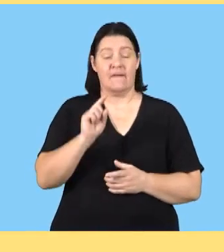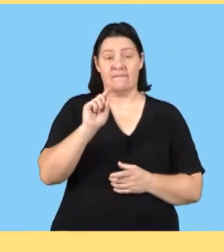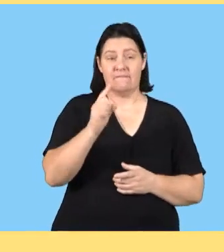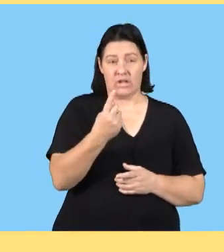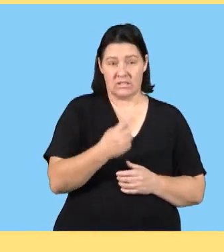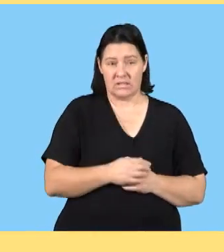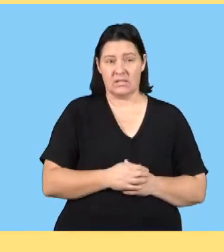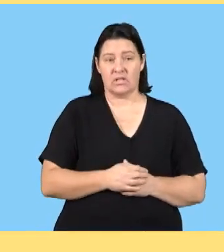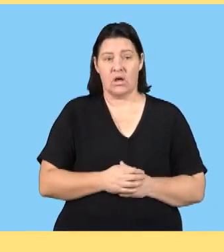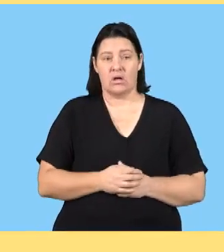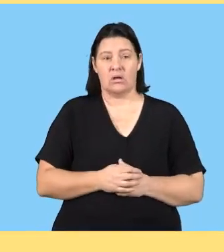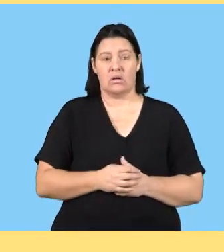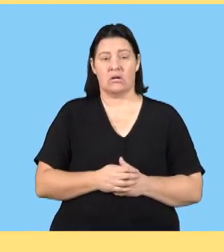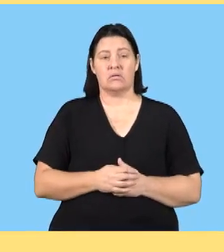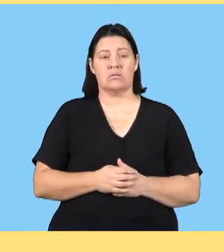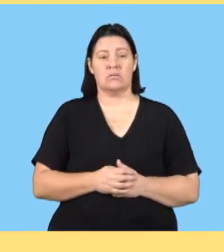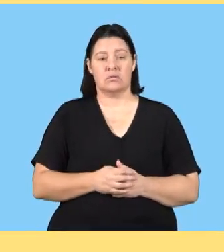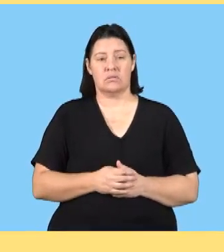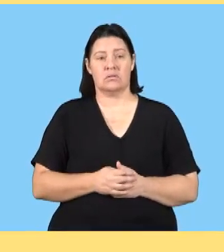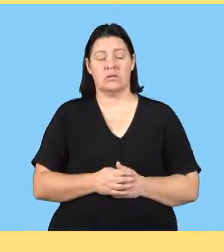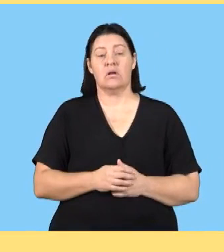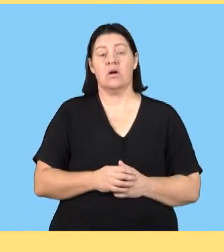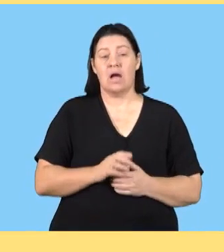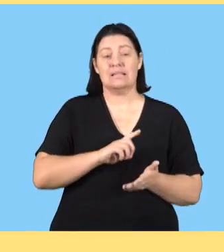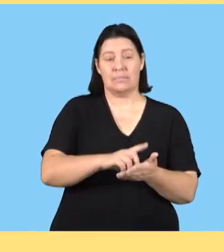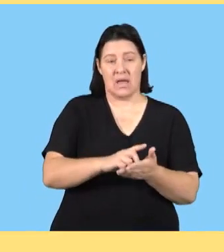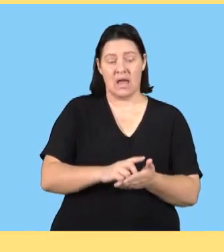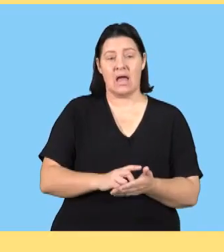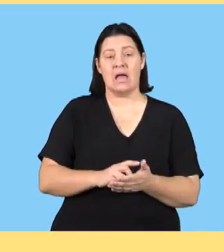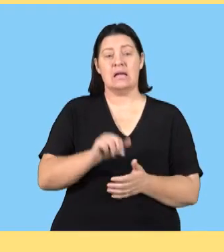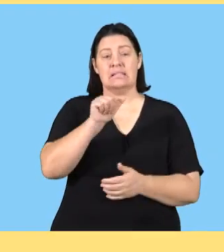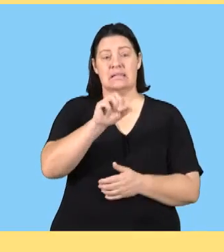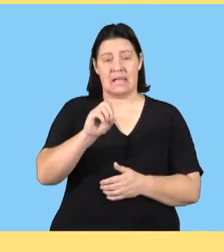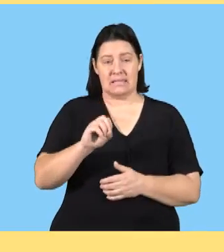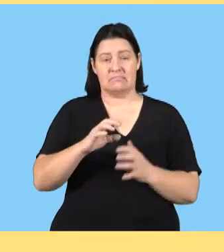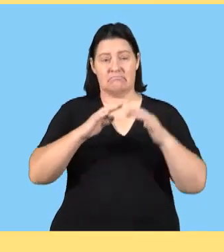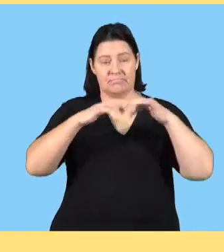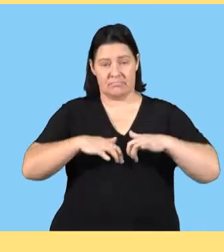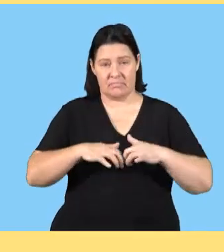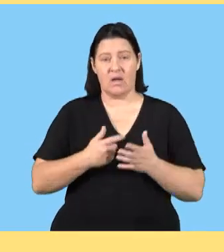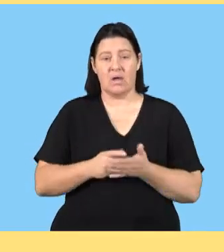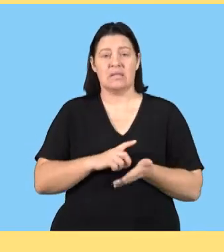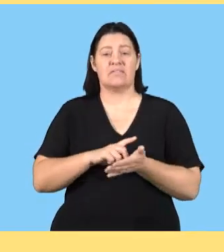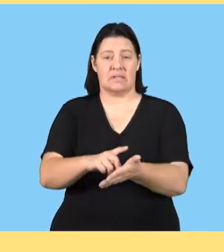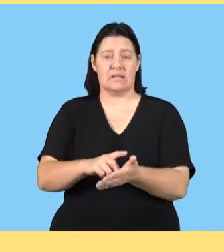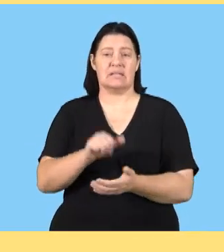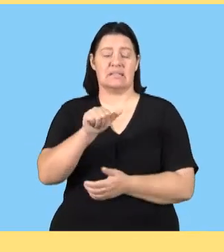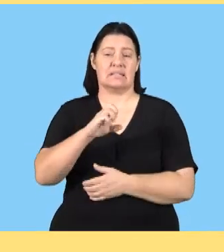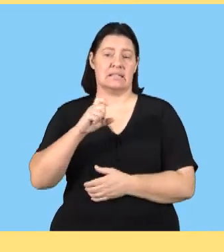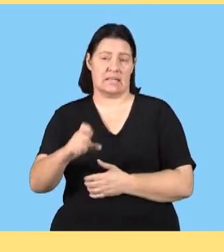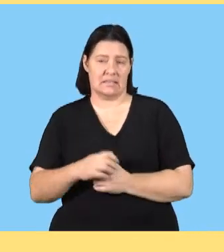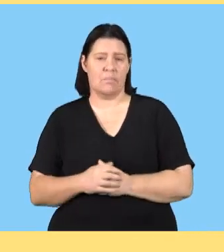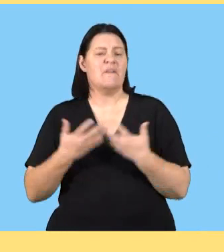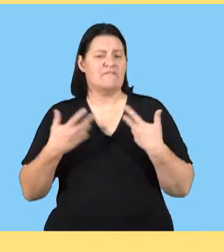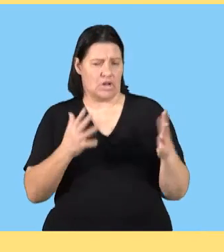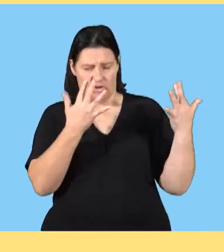The first transaction reads, a debtor, A. Adams, who owes 680, was declared insolvent. His estate paid a dividend of 50 cents.